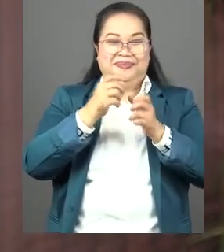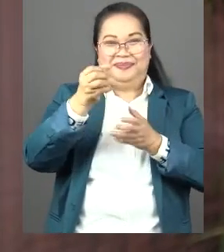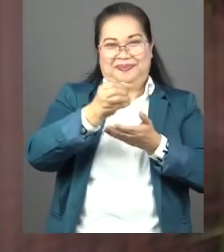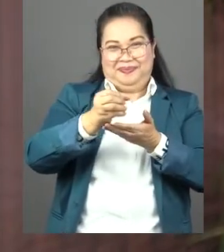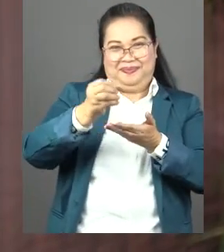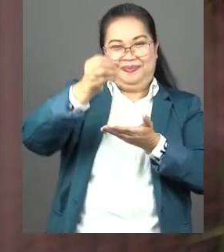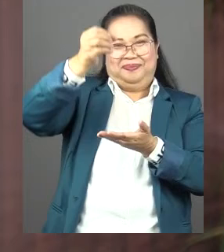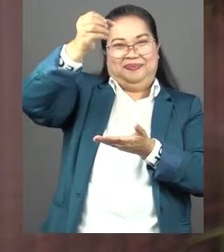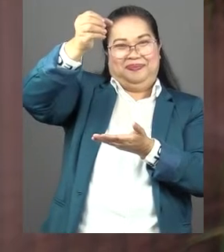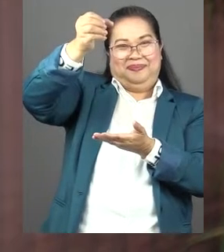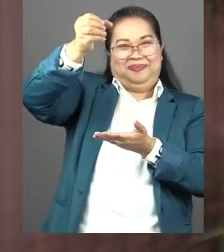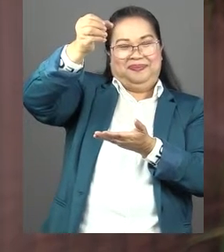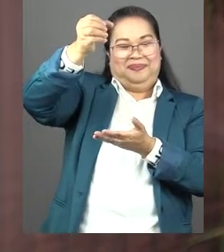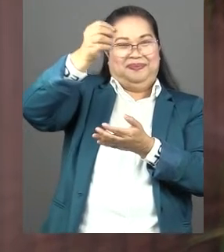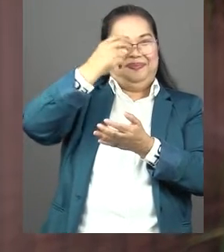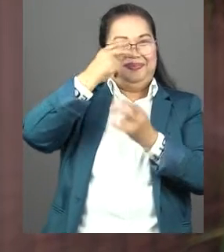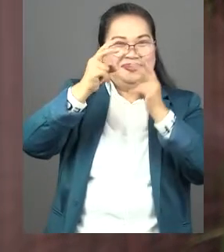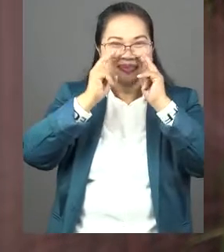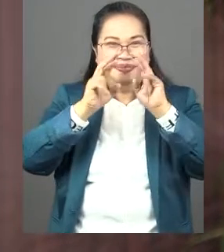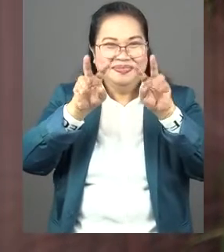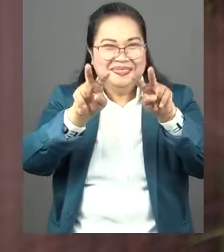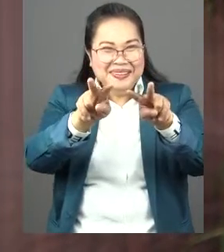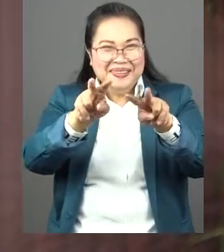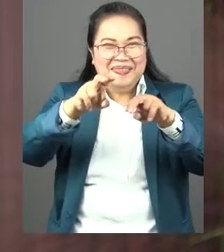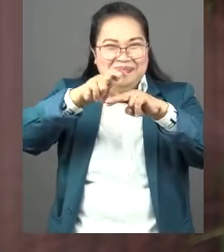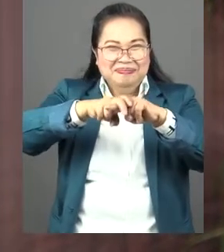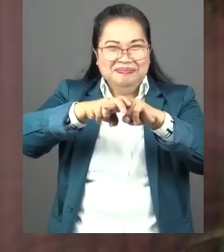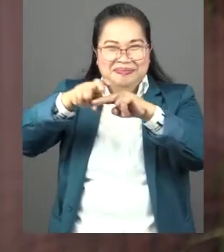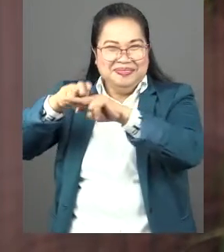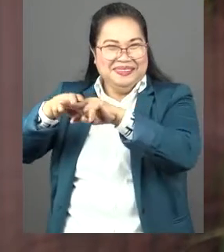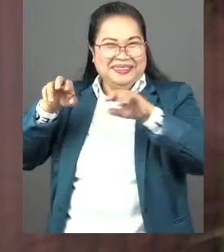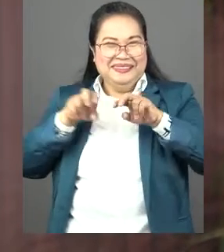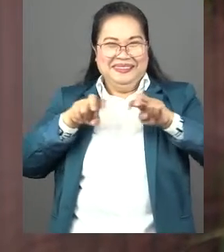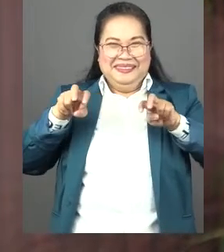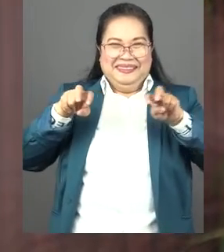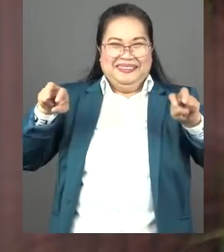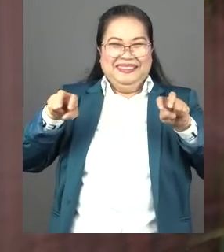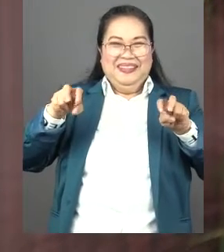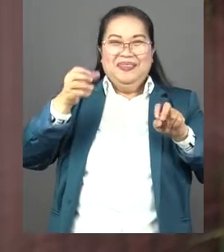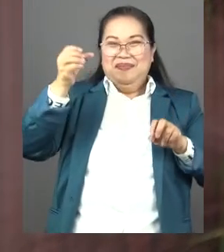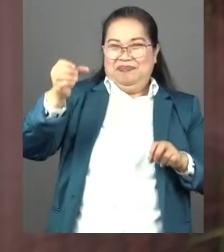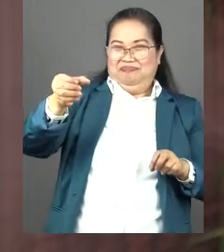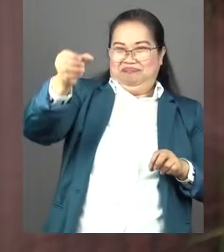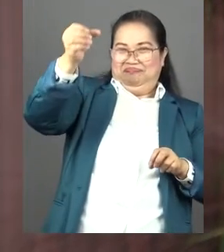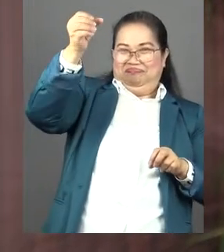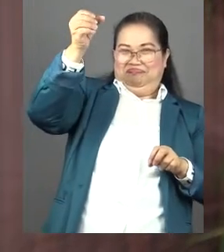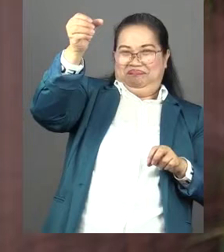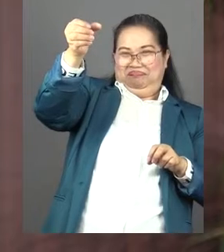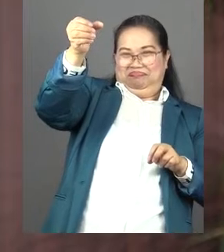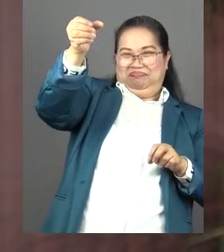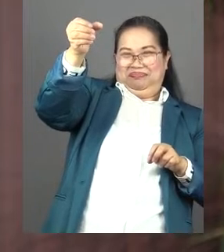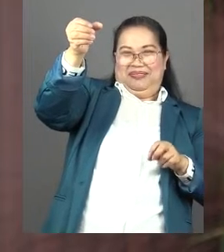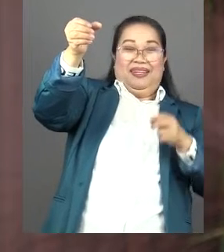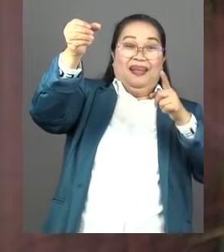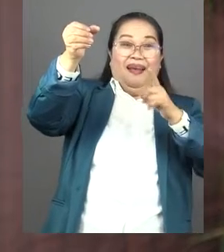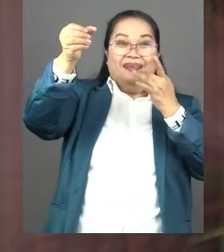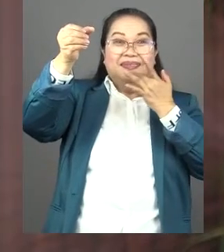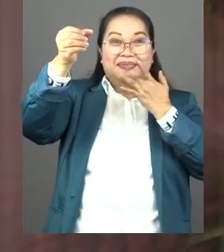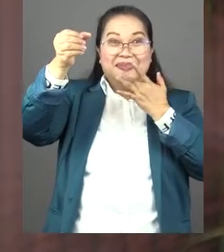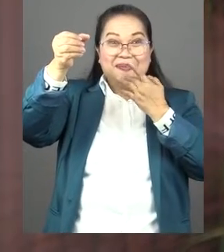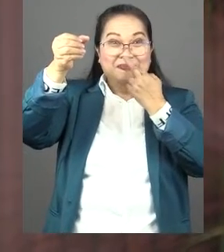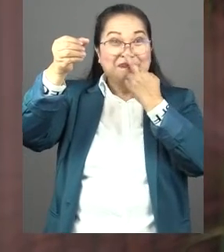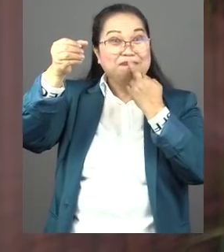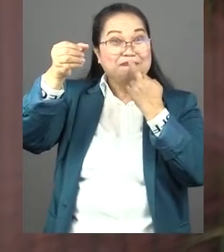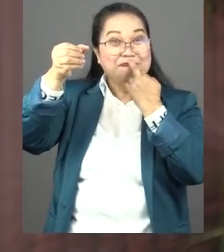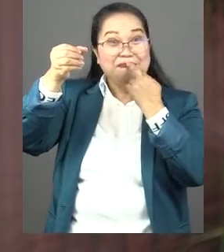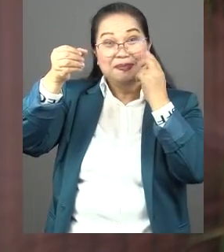will be sitting across the senior pastor, no? And so, here's the toast. And some of you are saying, "Wow, I love this red